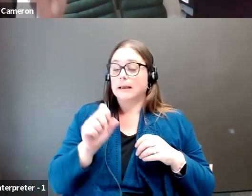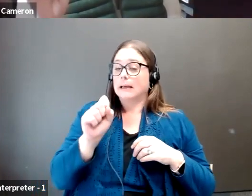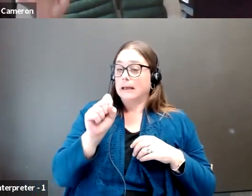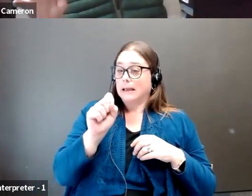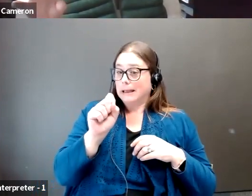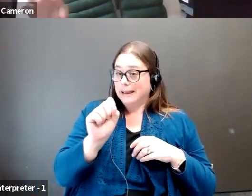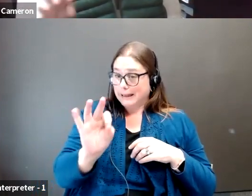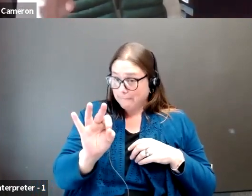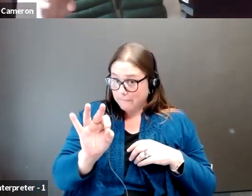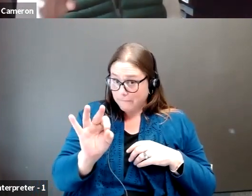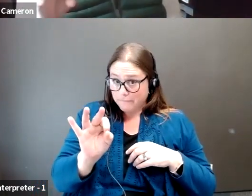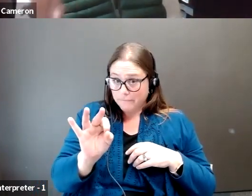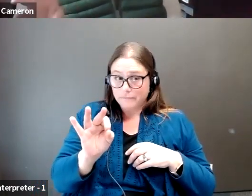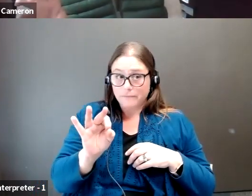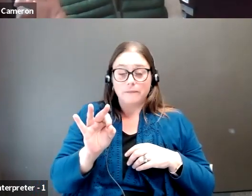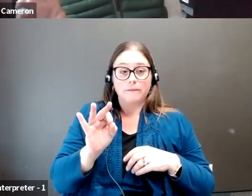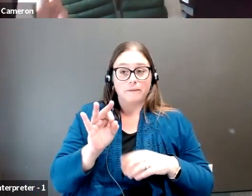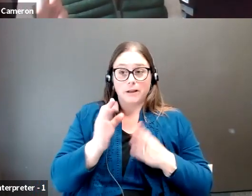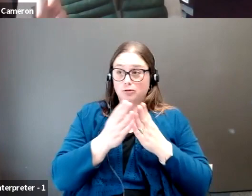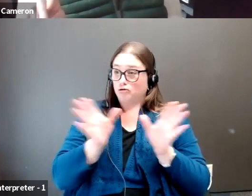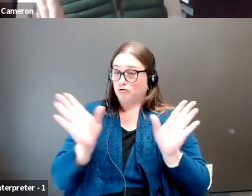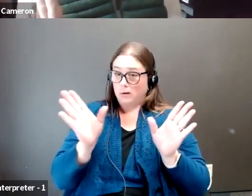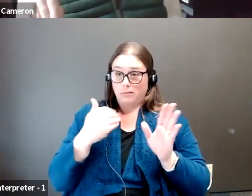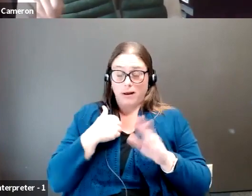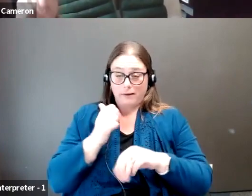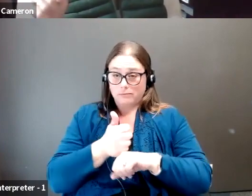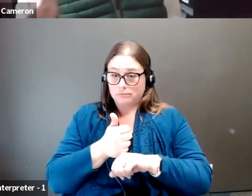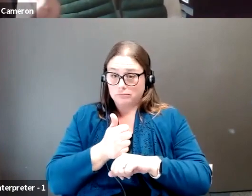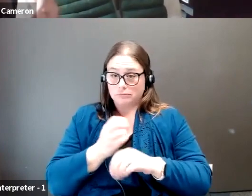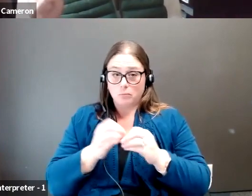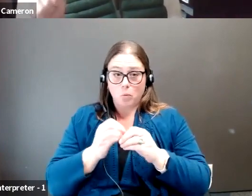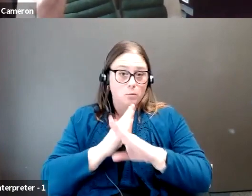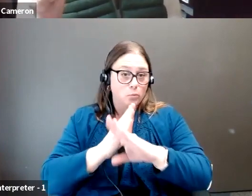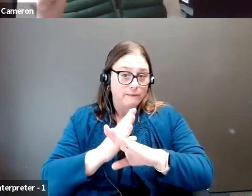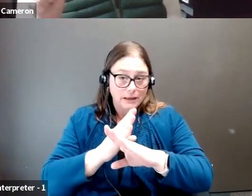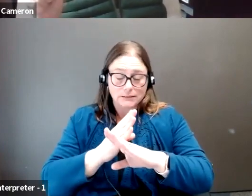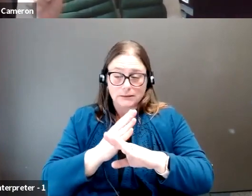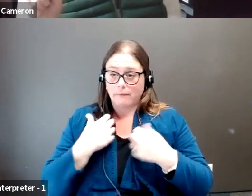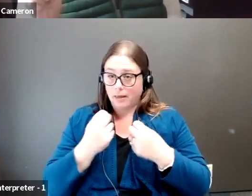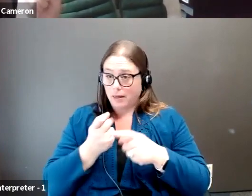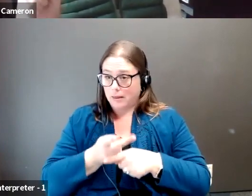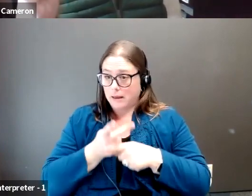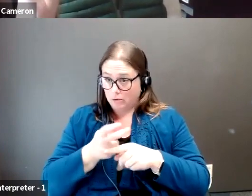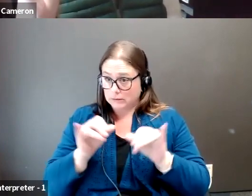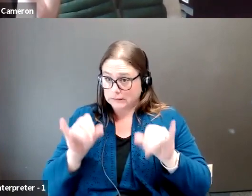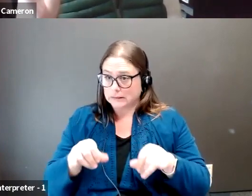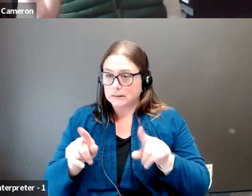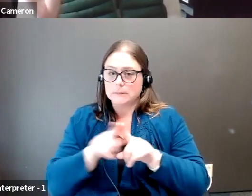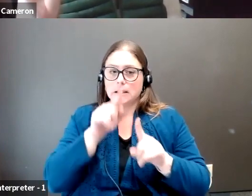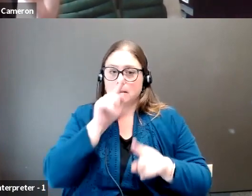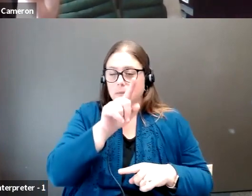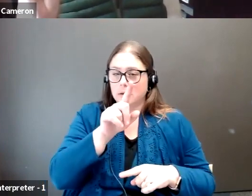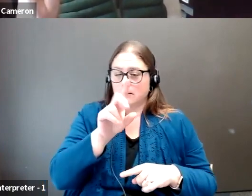preventive healthcare in general, like say the Danish model, where they have